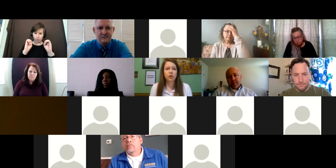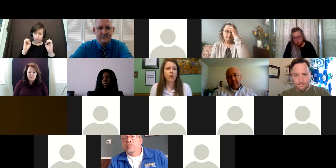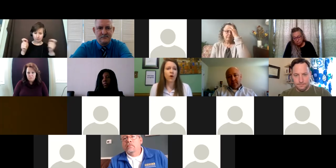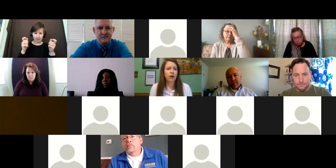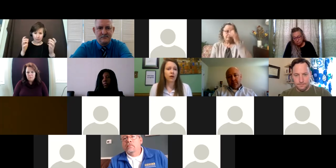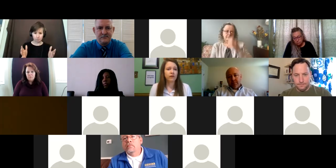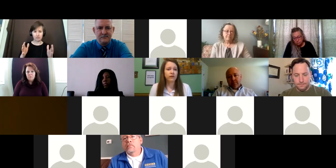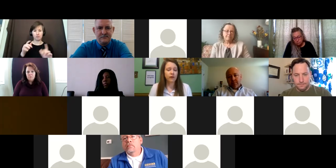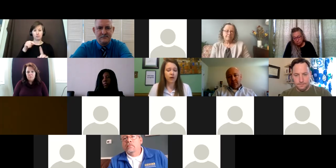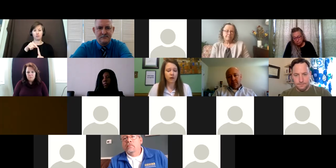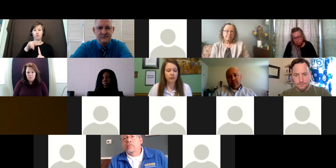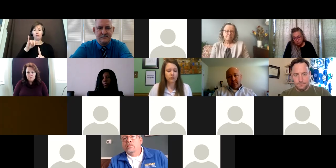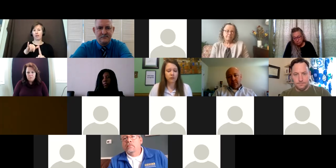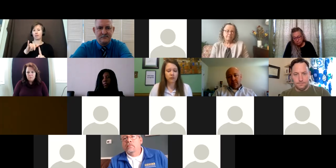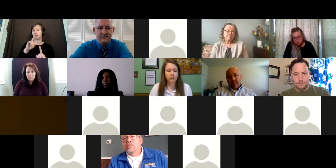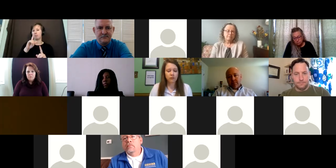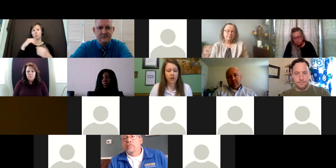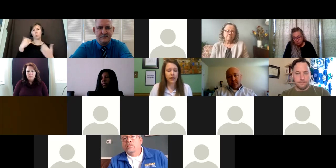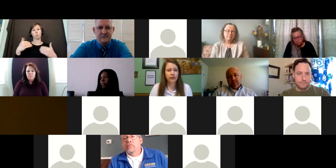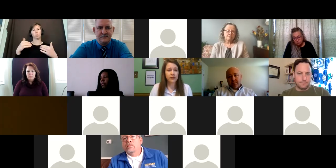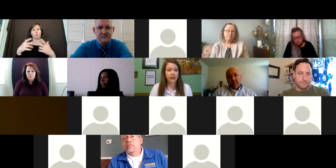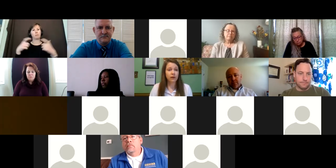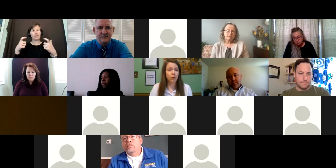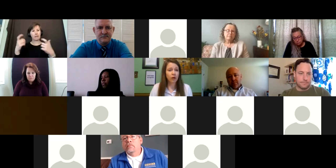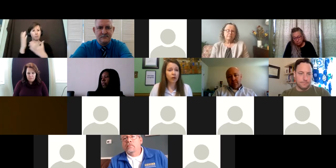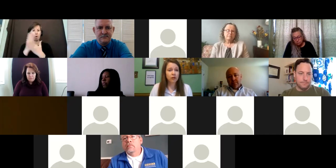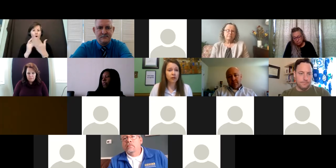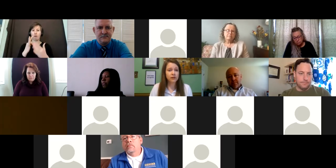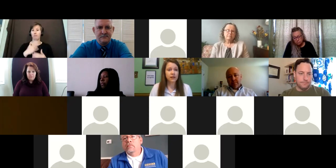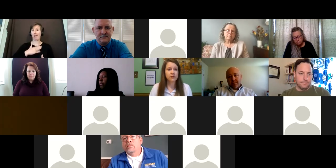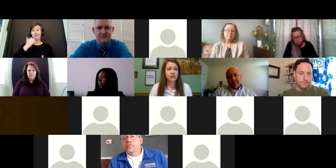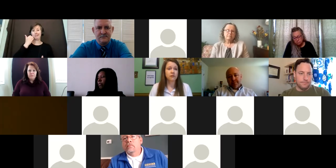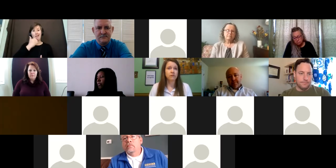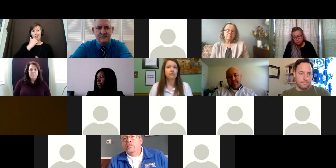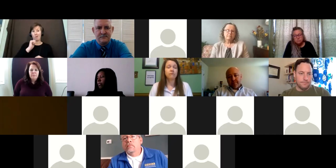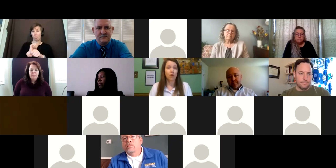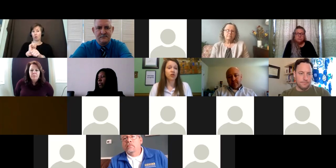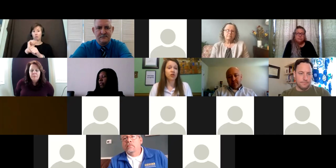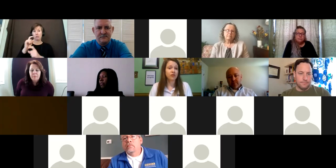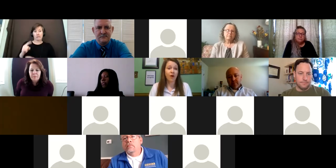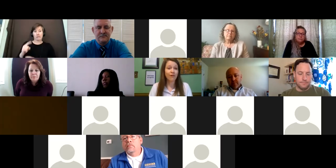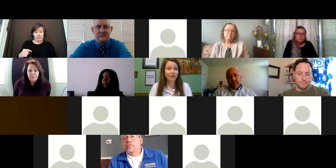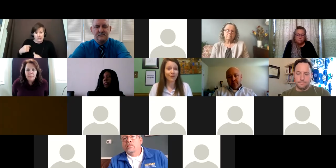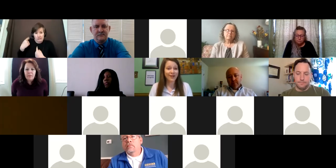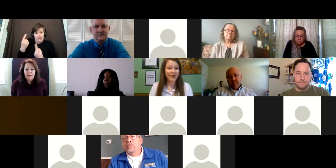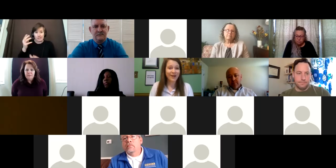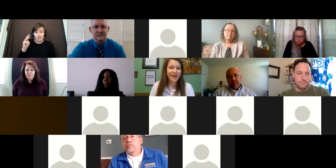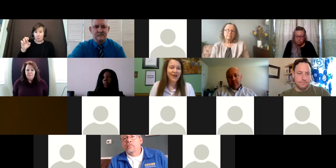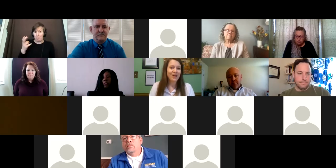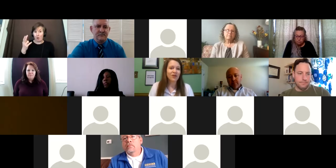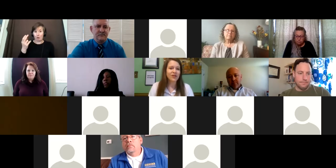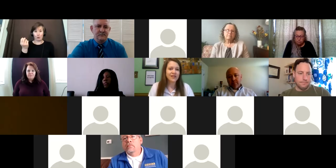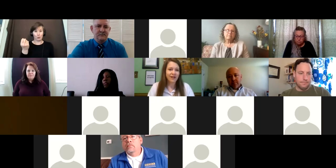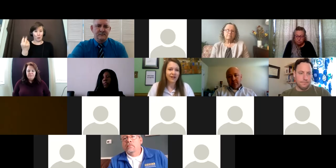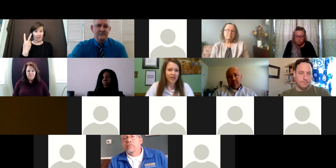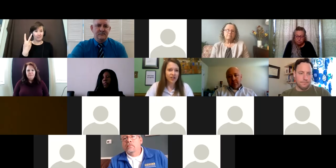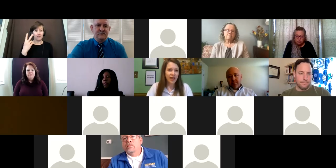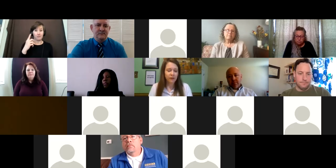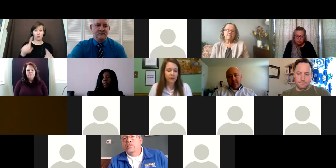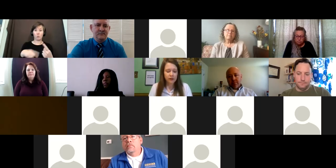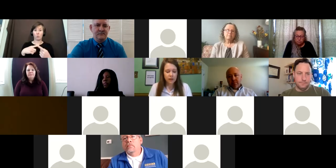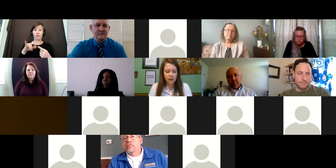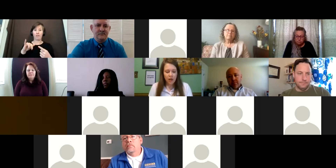been a huge part of my daily work since March 12th when the emergency